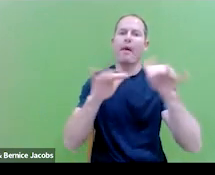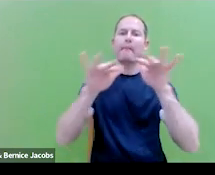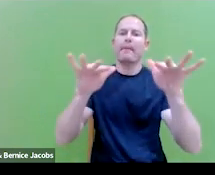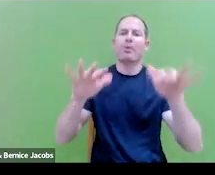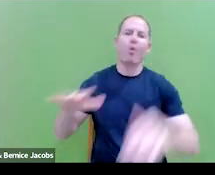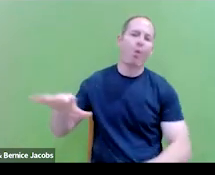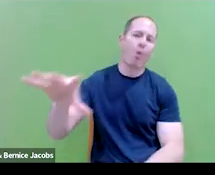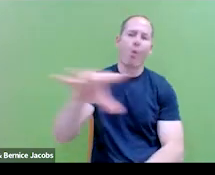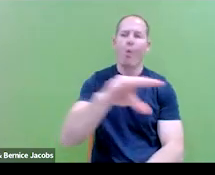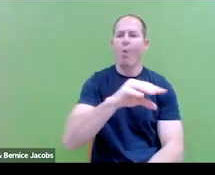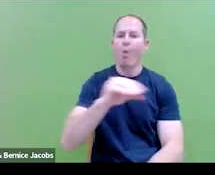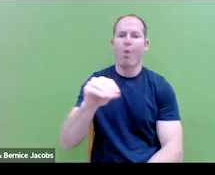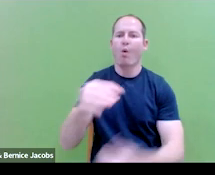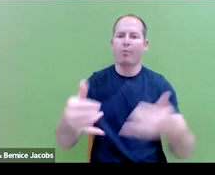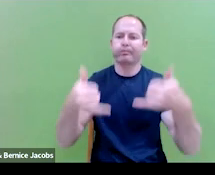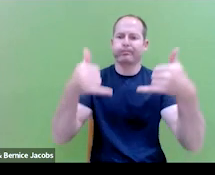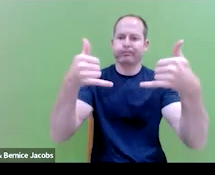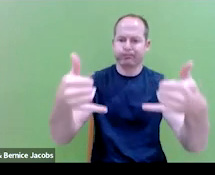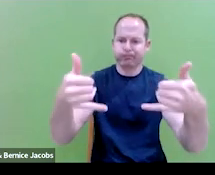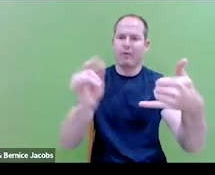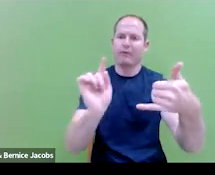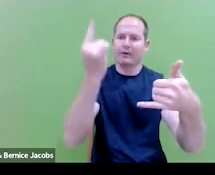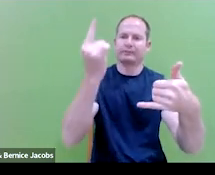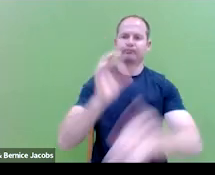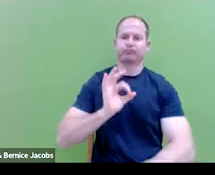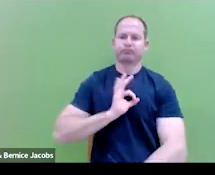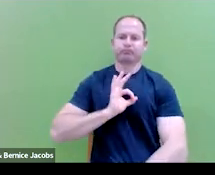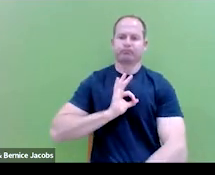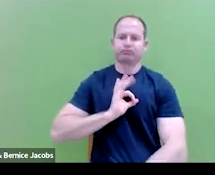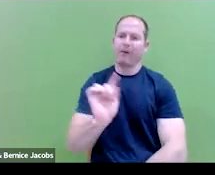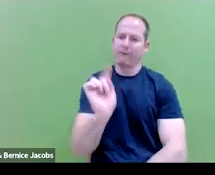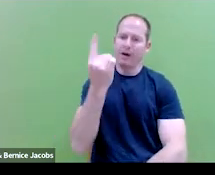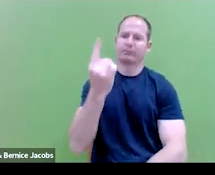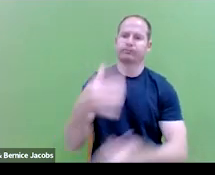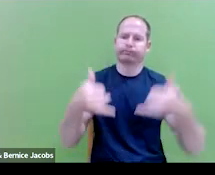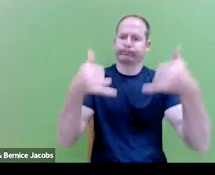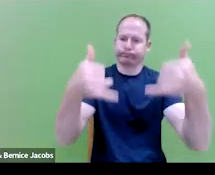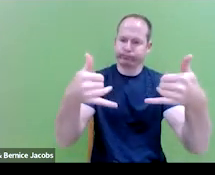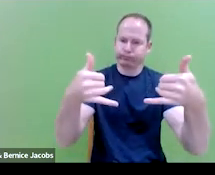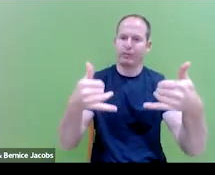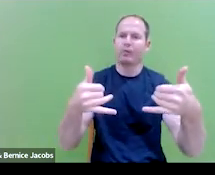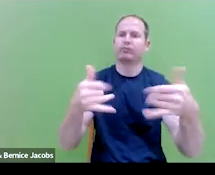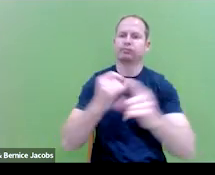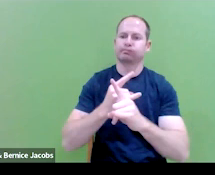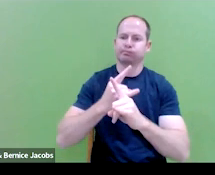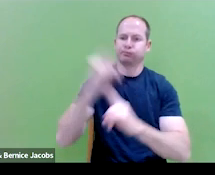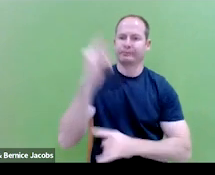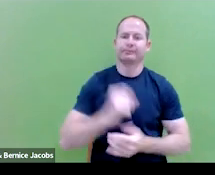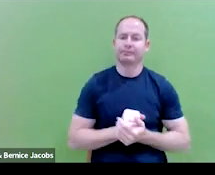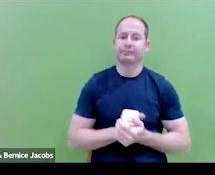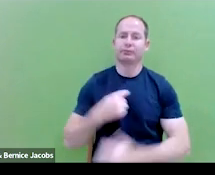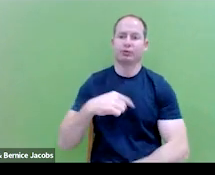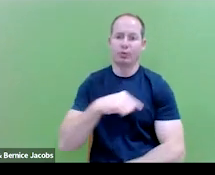be winning first prize in terms of universal accessibility. So we do universal design to achieve